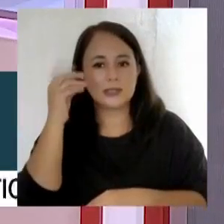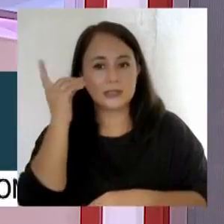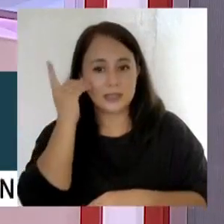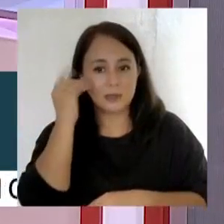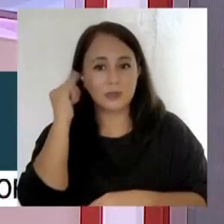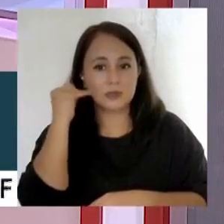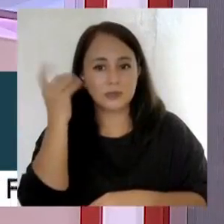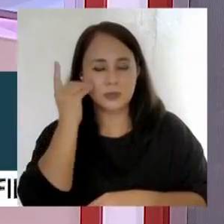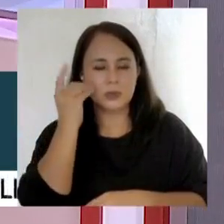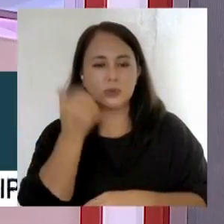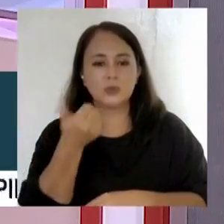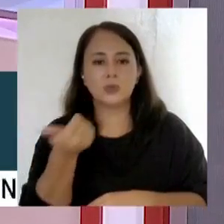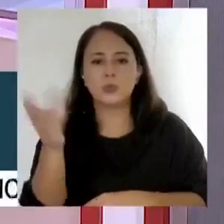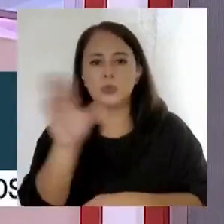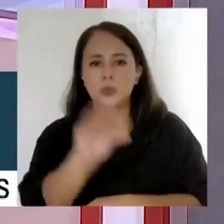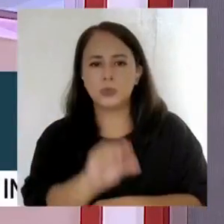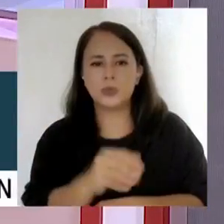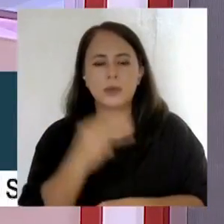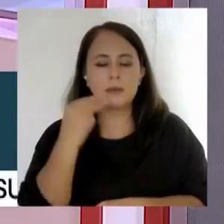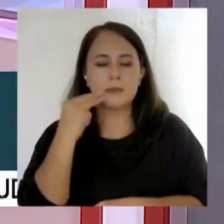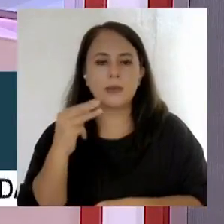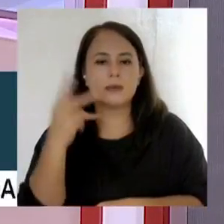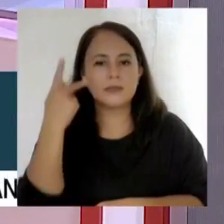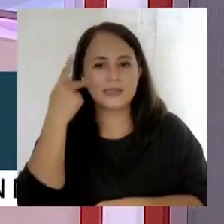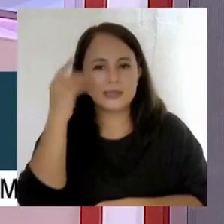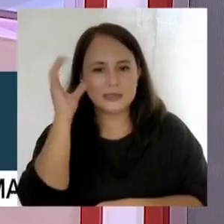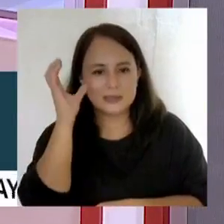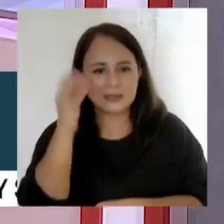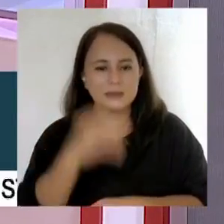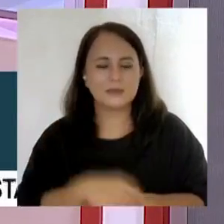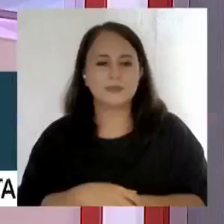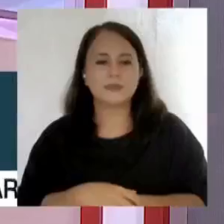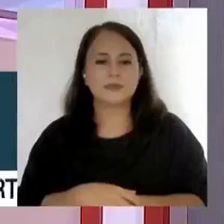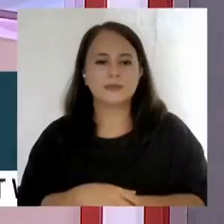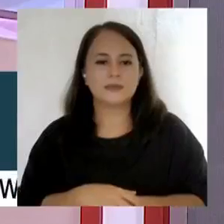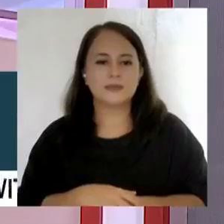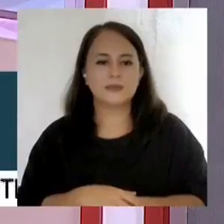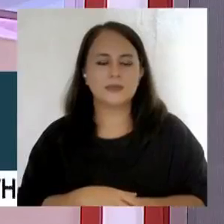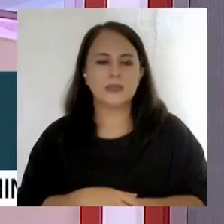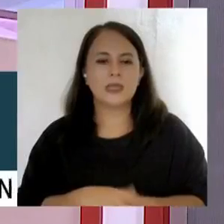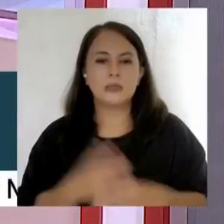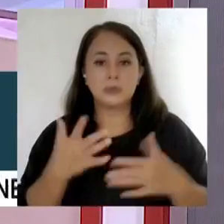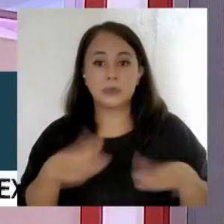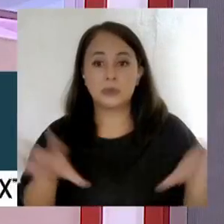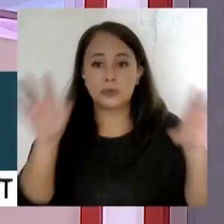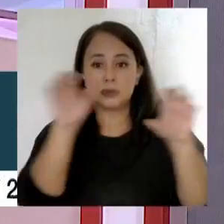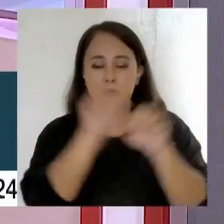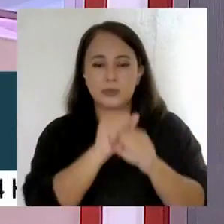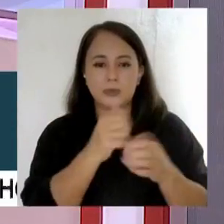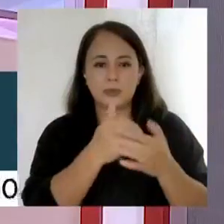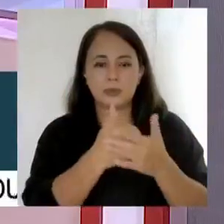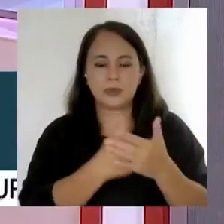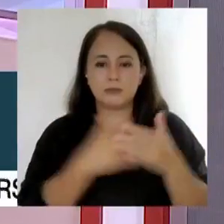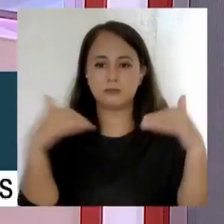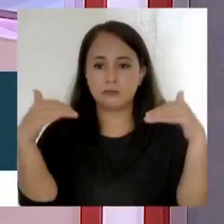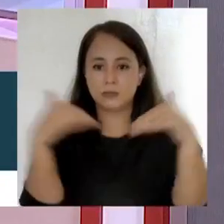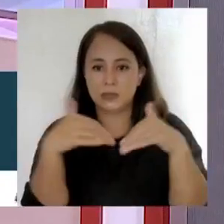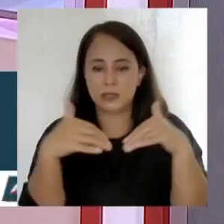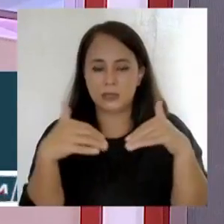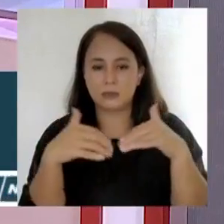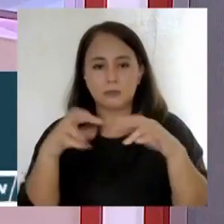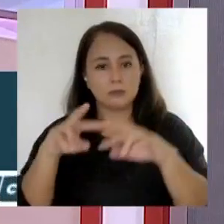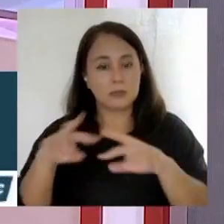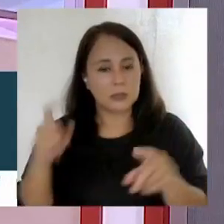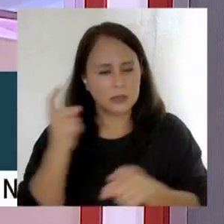Good afternoon po, Ma'am Carmina, and to your listeners. All right, Mayor, katatapos lang po ng preliminary conference investigation, tama ho